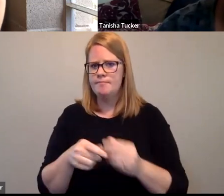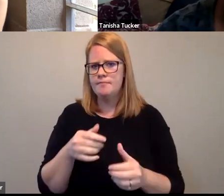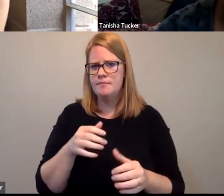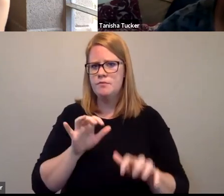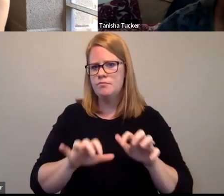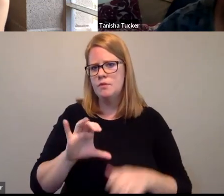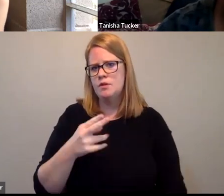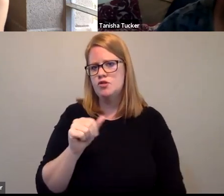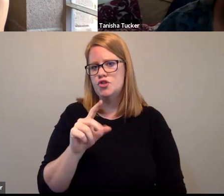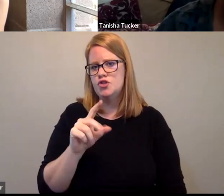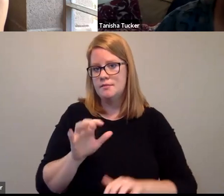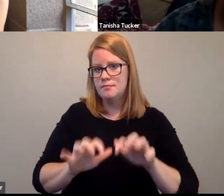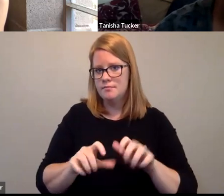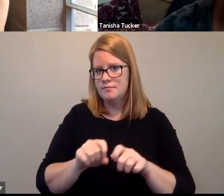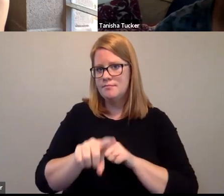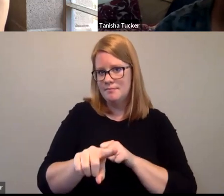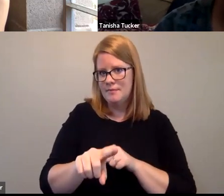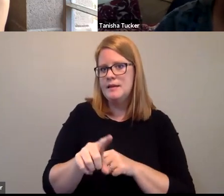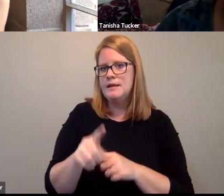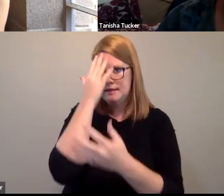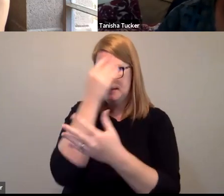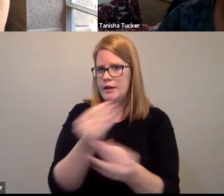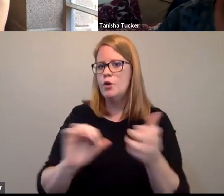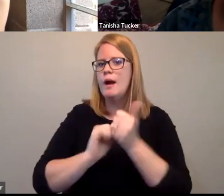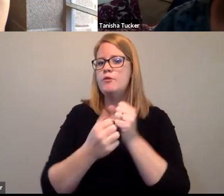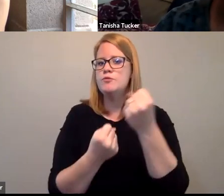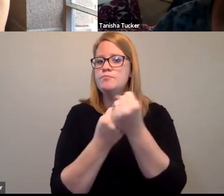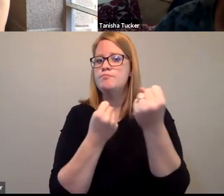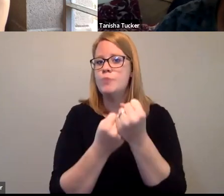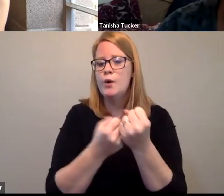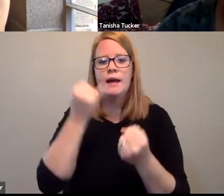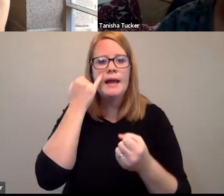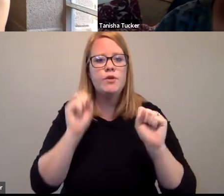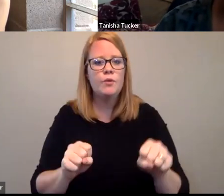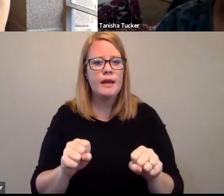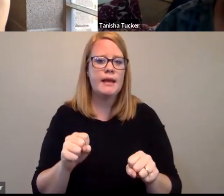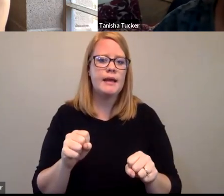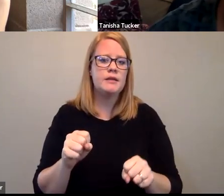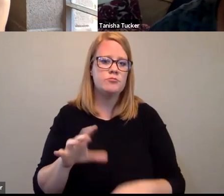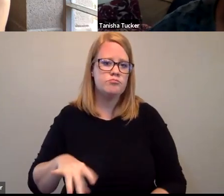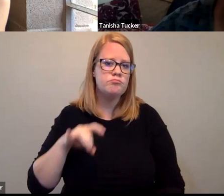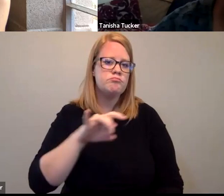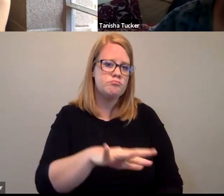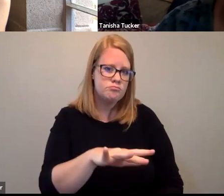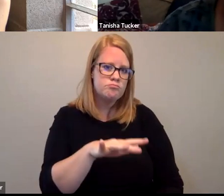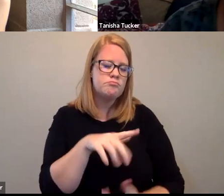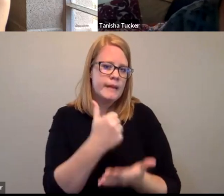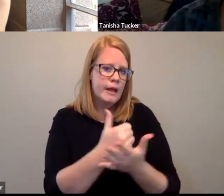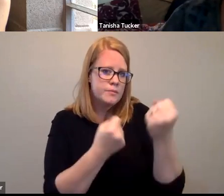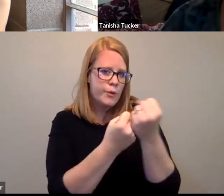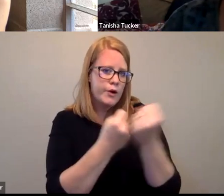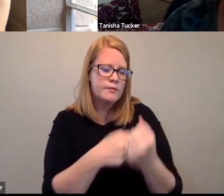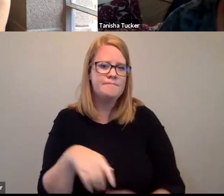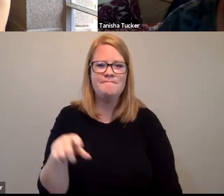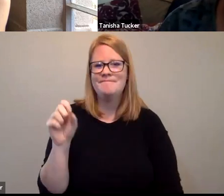going. Yes, definitely. And I think everybody who has, of course, Borderlands Southwest, they gave us,